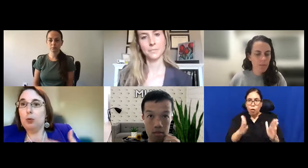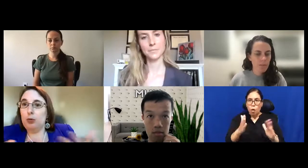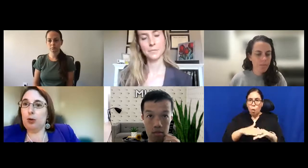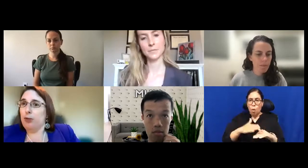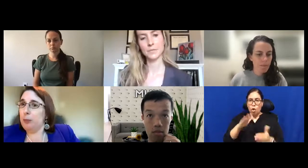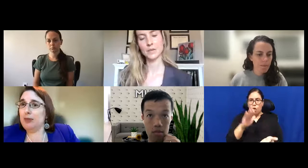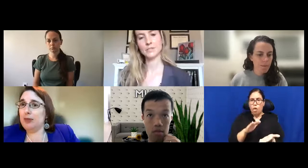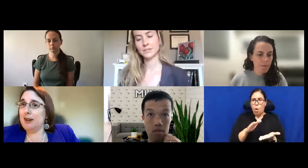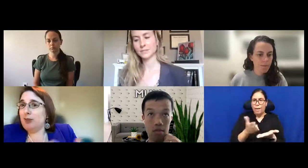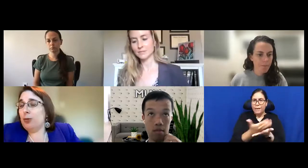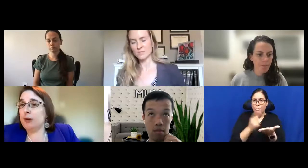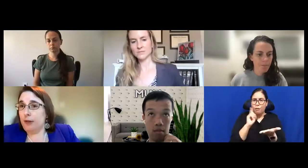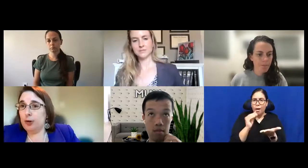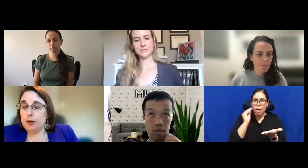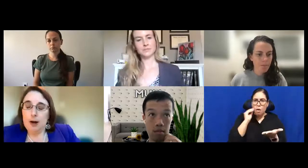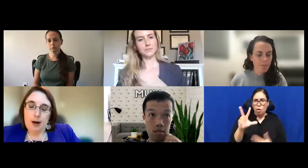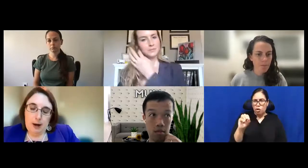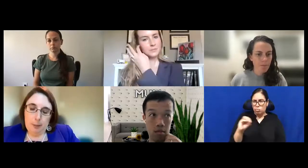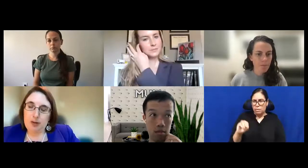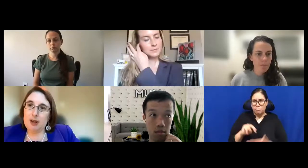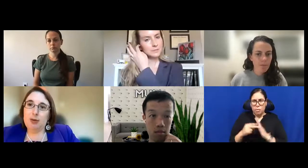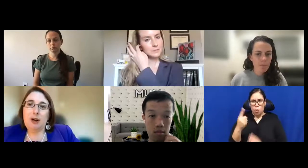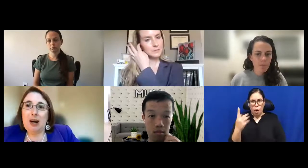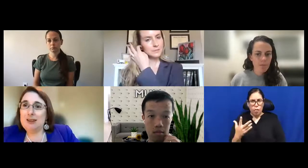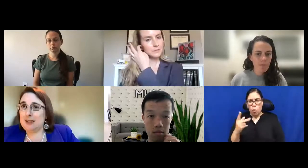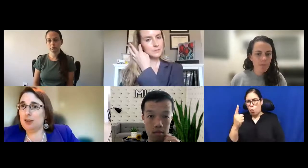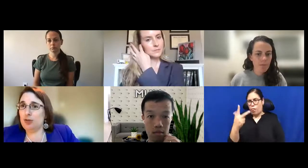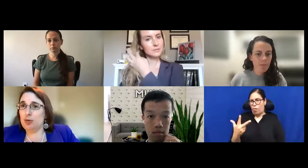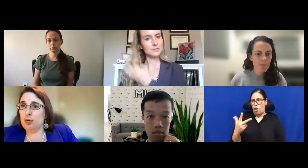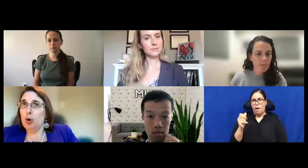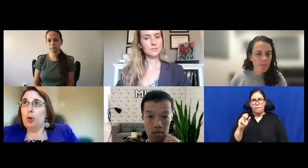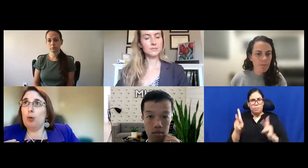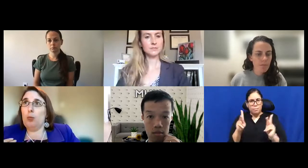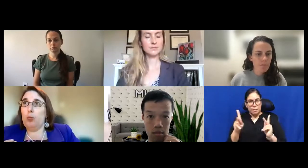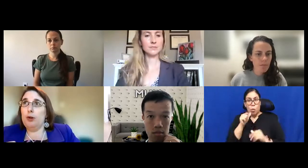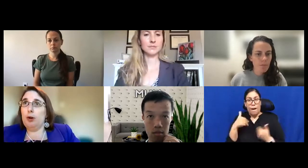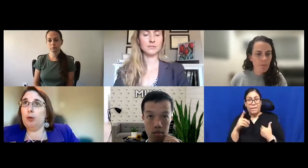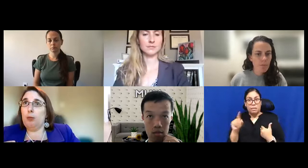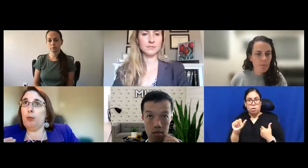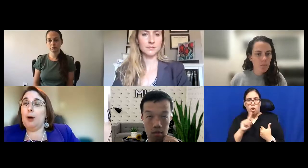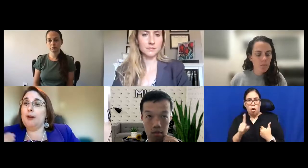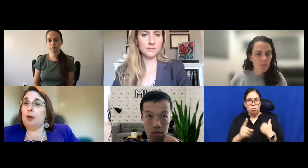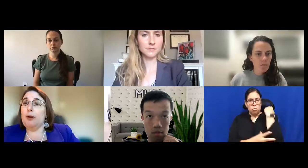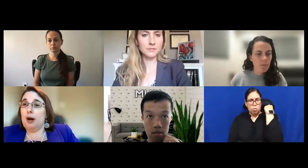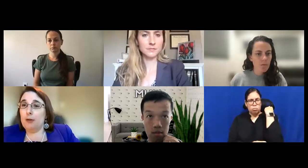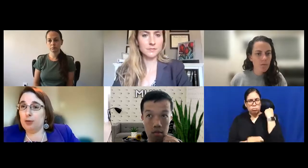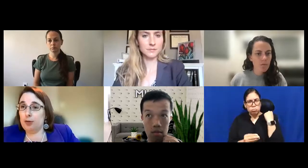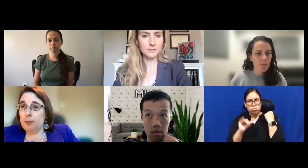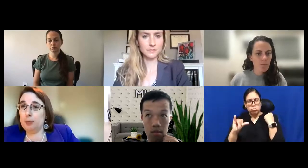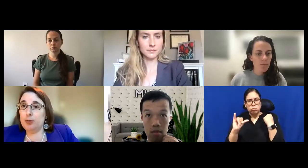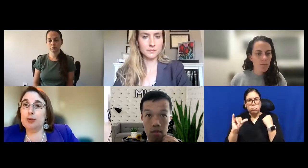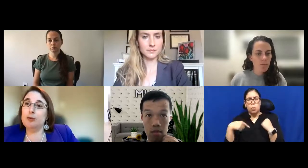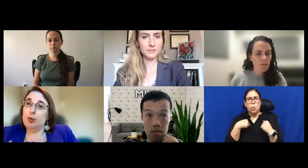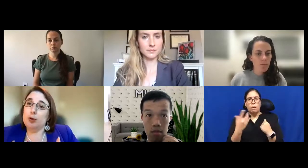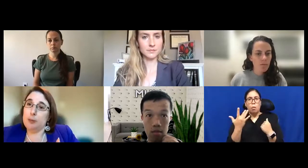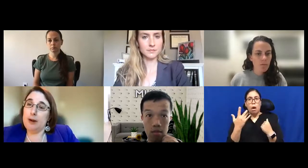housing, 30%, that's only a third. But to give some context to, why we need to go beyond those